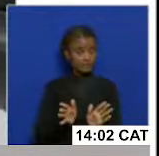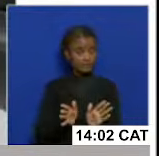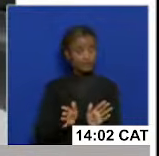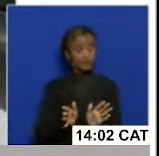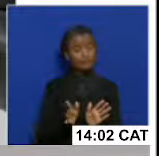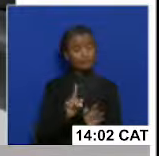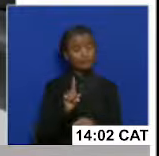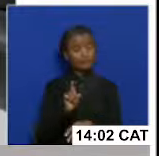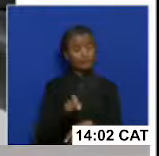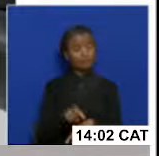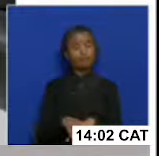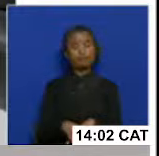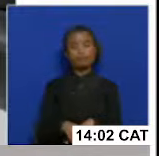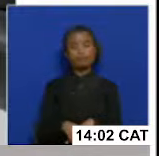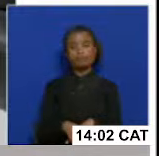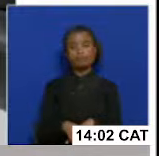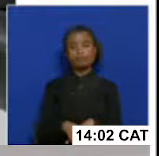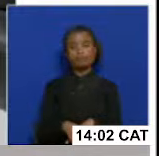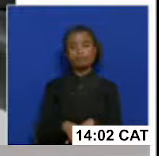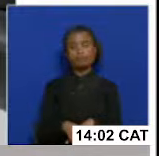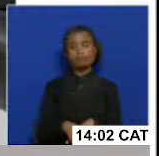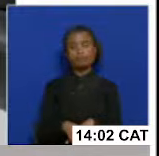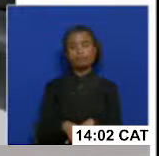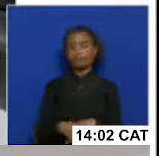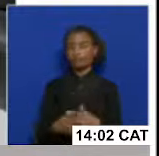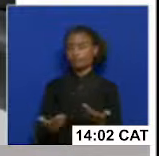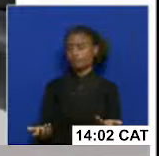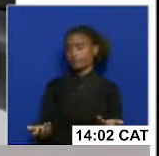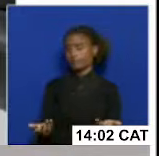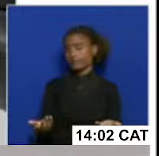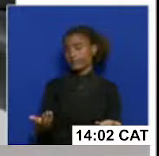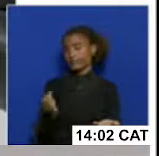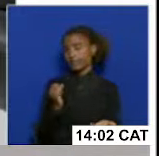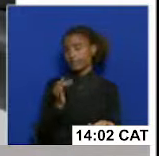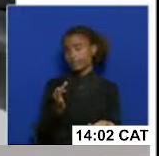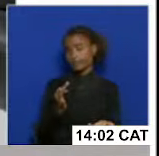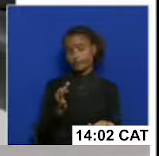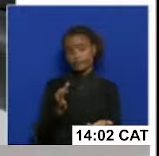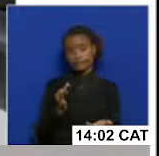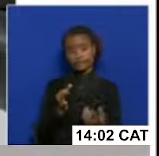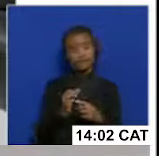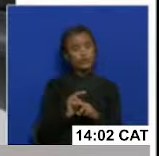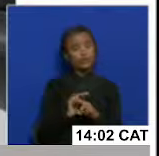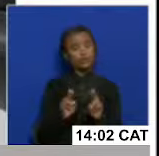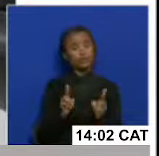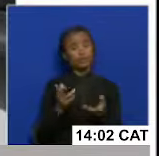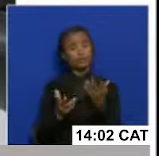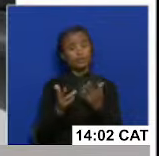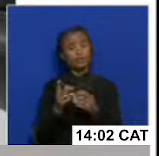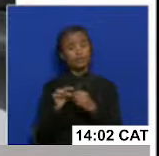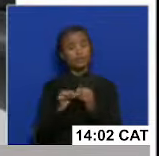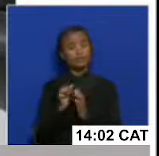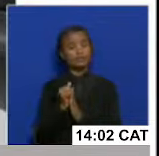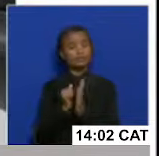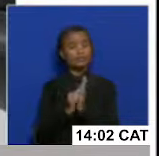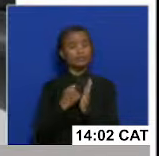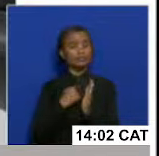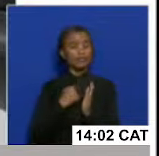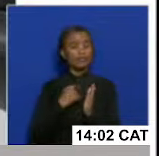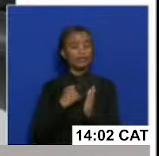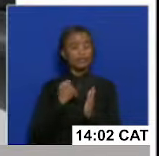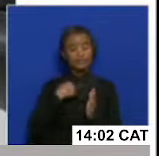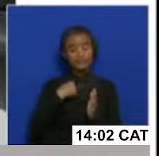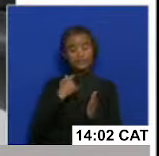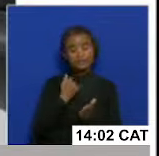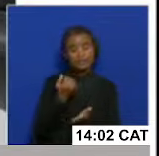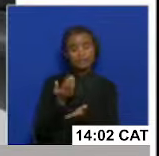It's okay. If not, it should be about my statement. When am I submitting my statement?